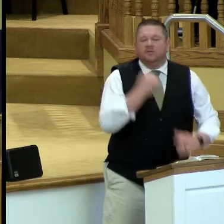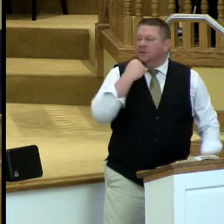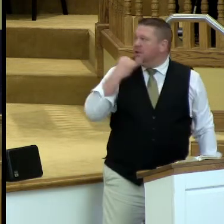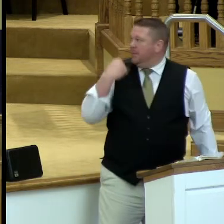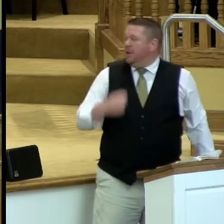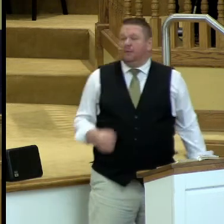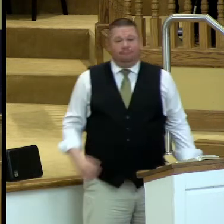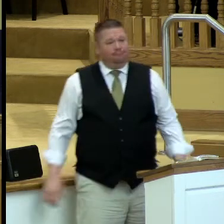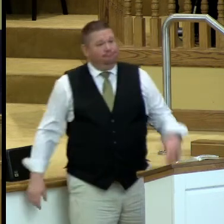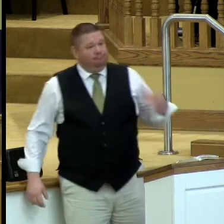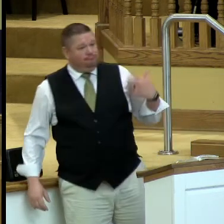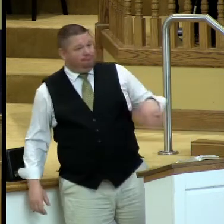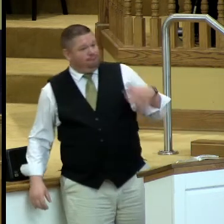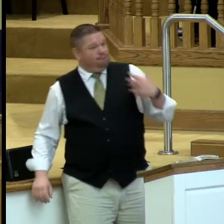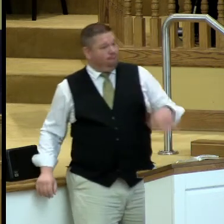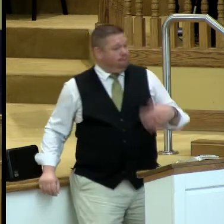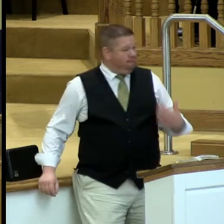Israel.